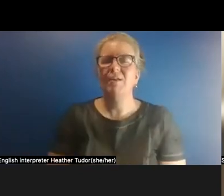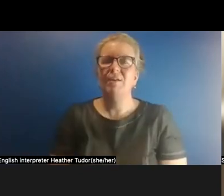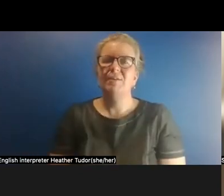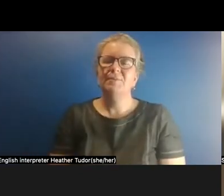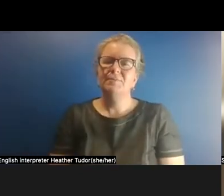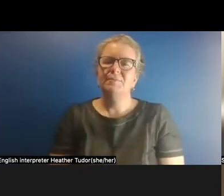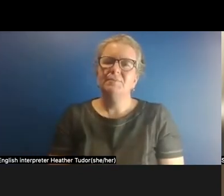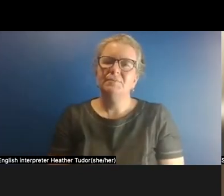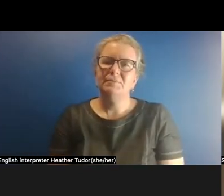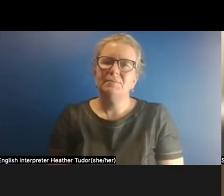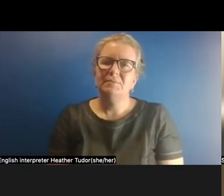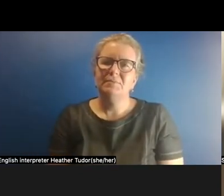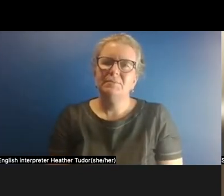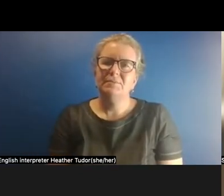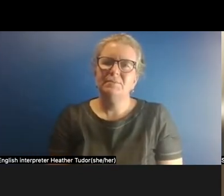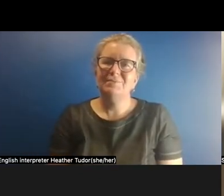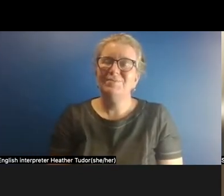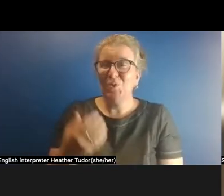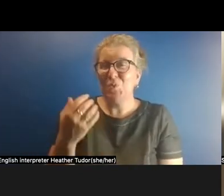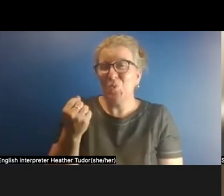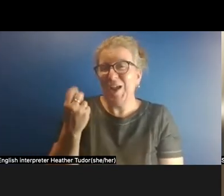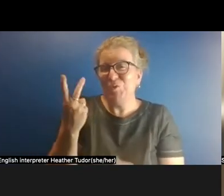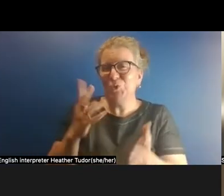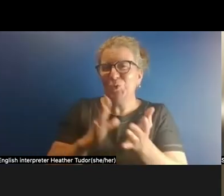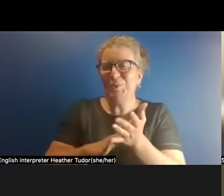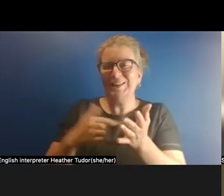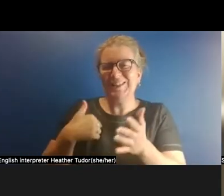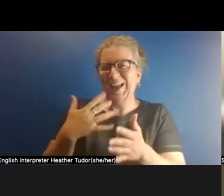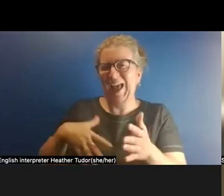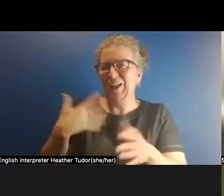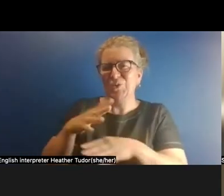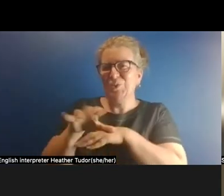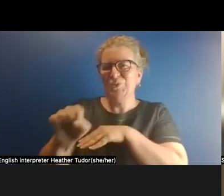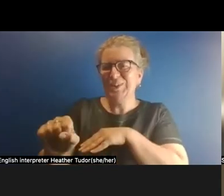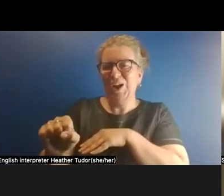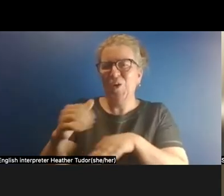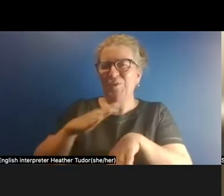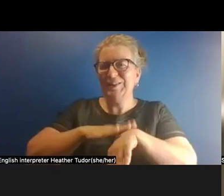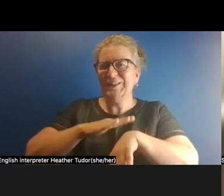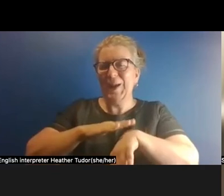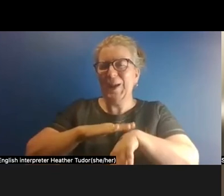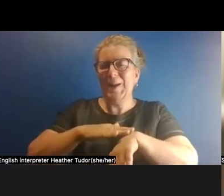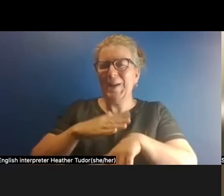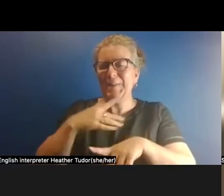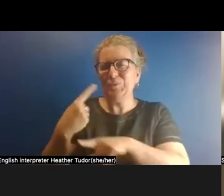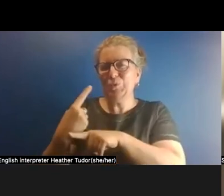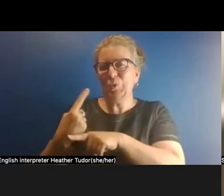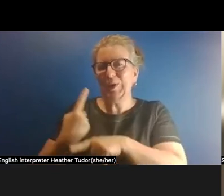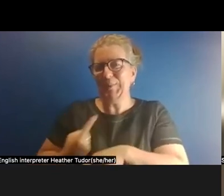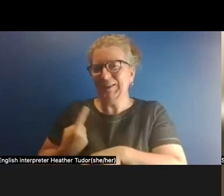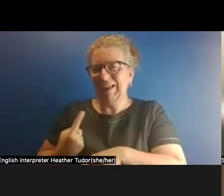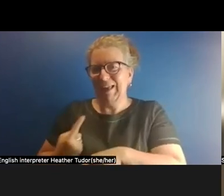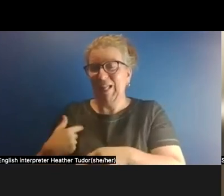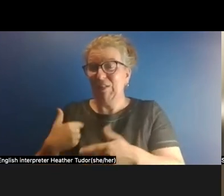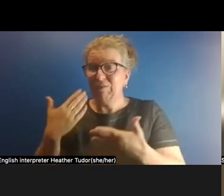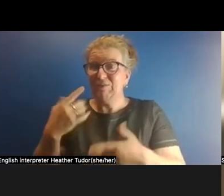left now, and I don't want to take over too much talking space. I wonder if anybody else in the